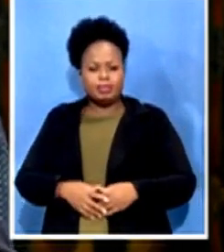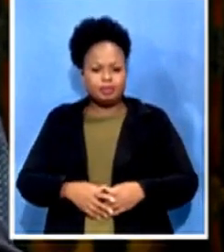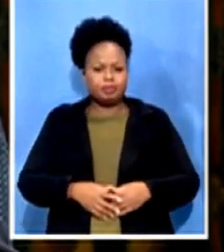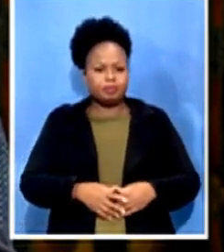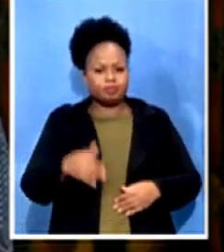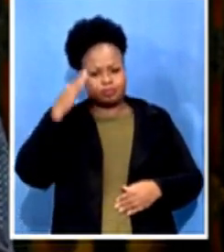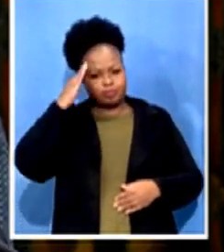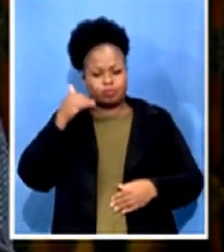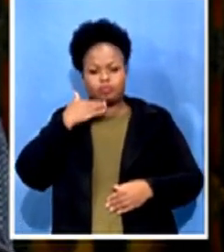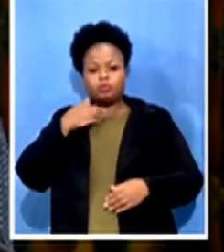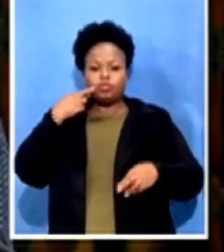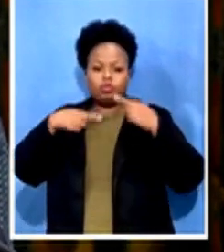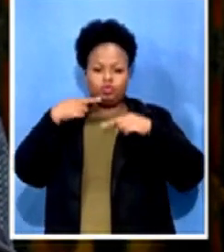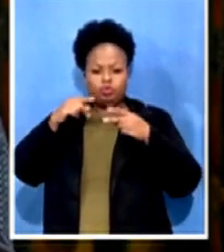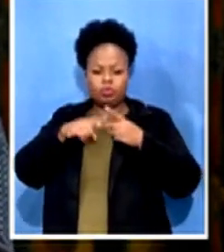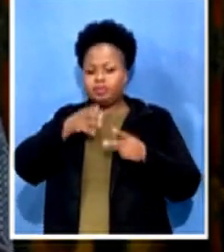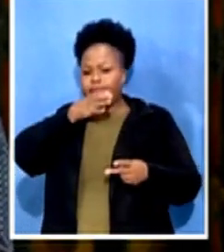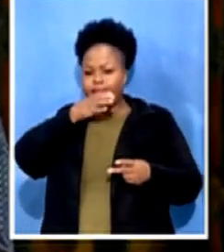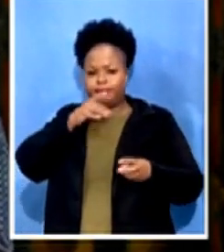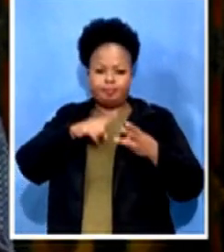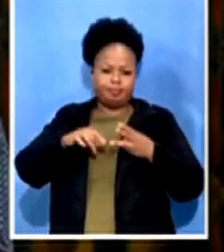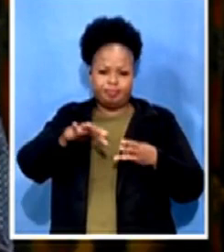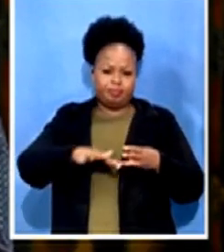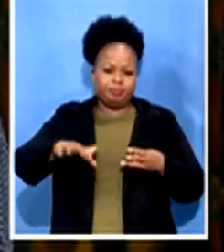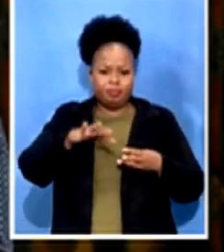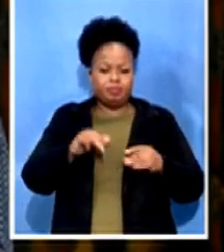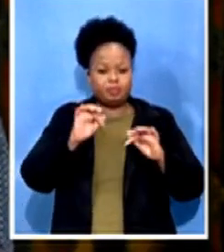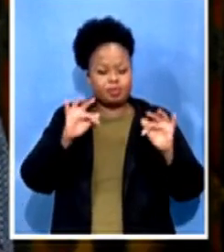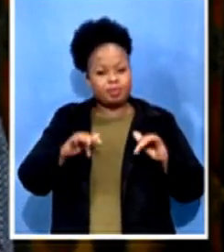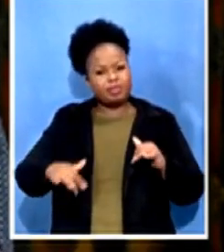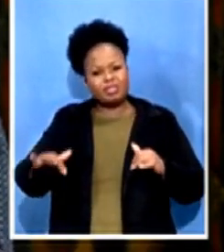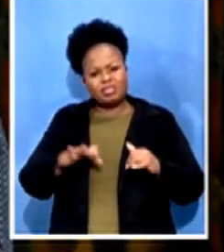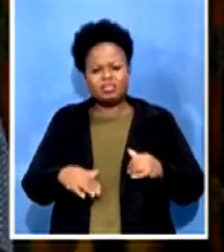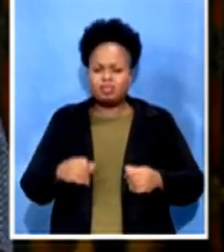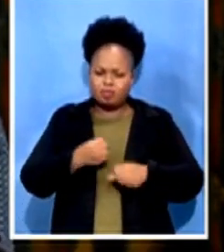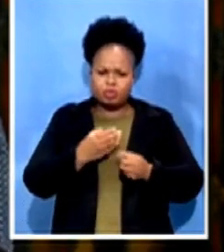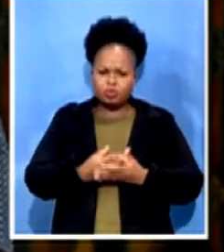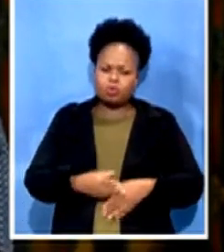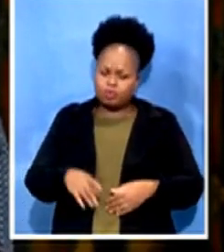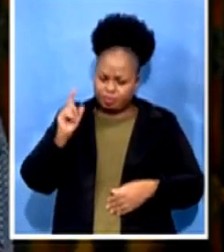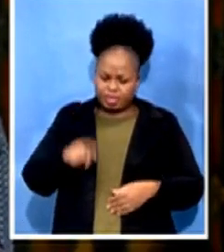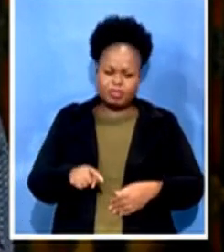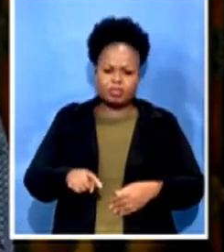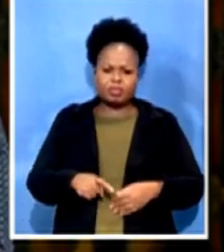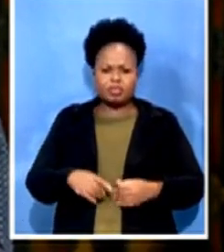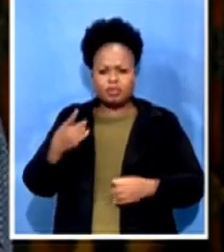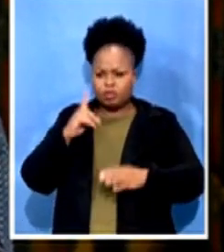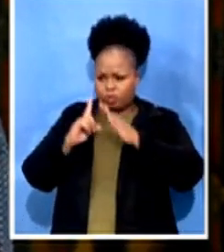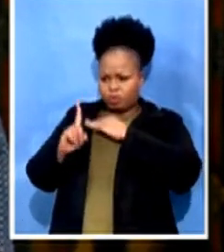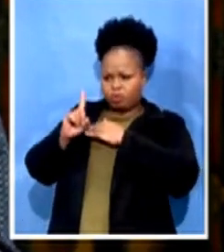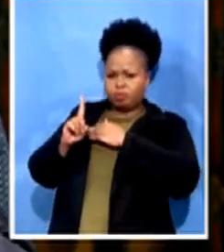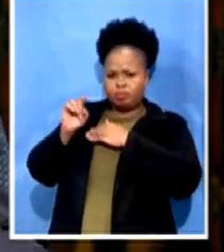in shebeens, in public places, they must actually insist that if you're going to come in here, you must download this thing so